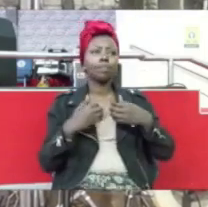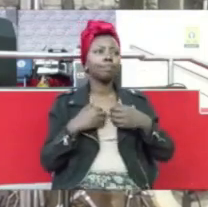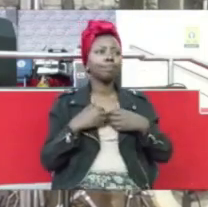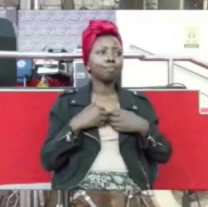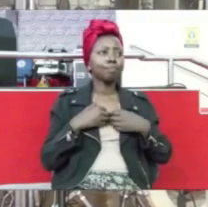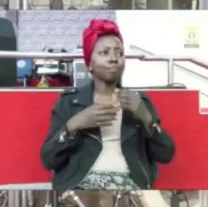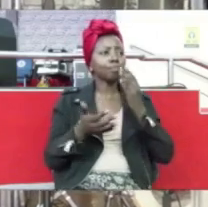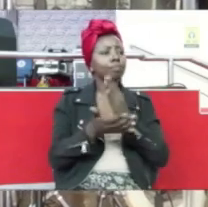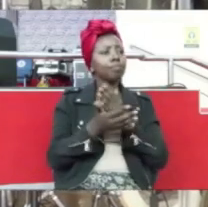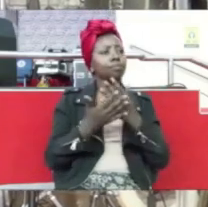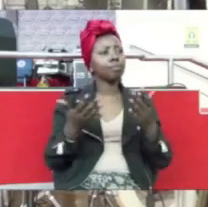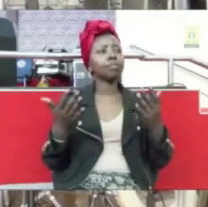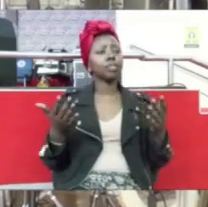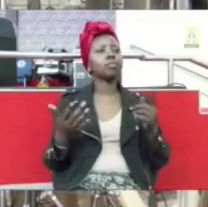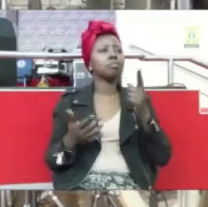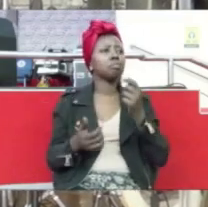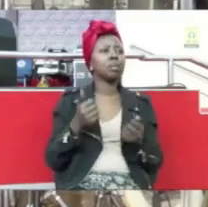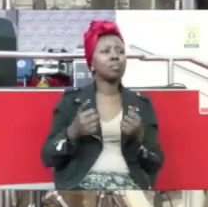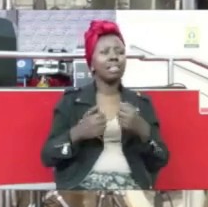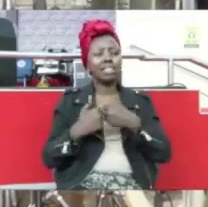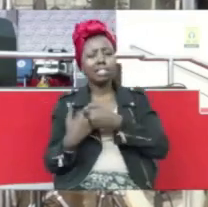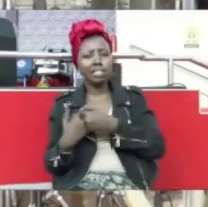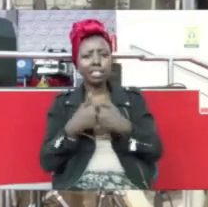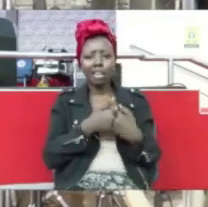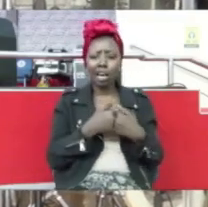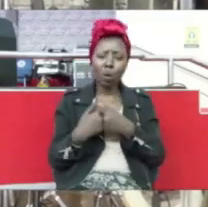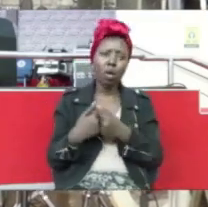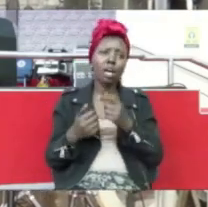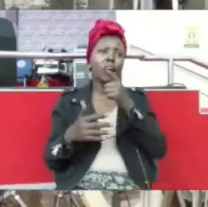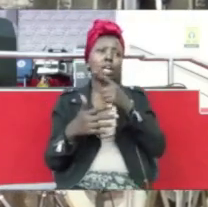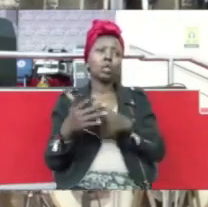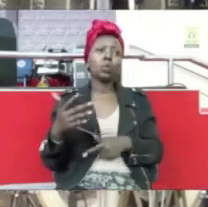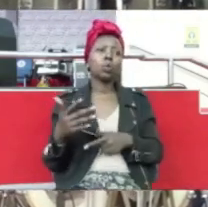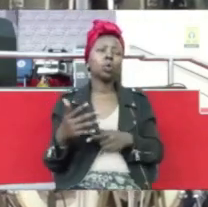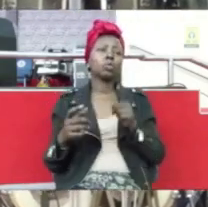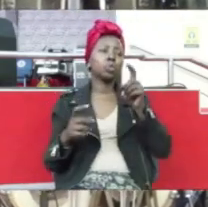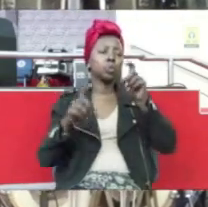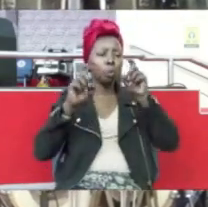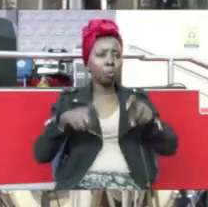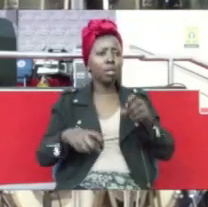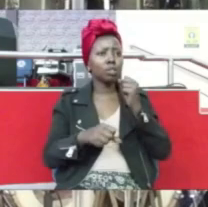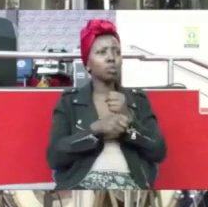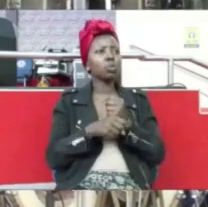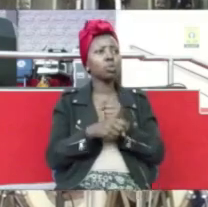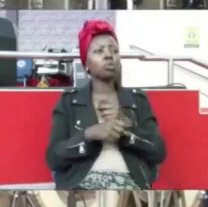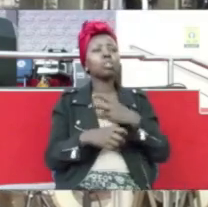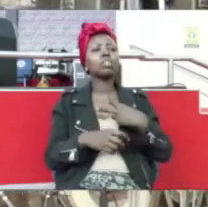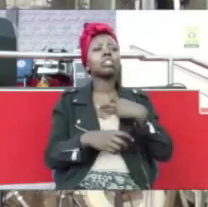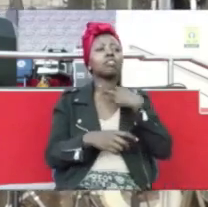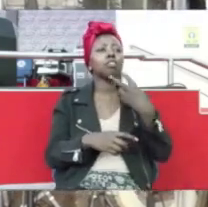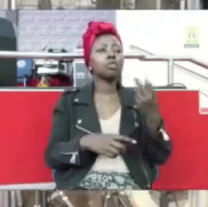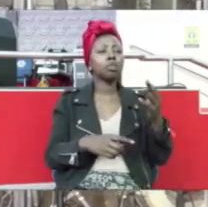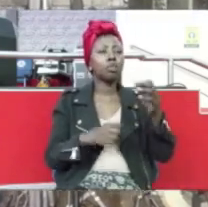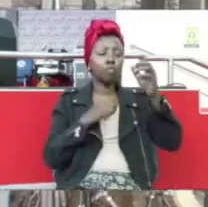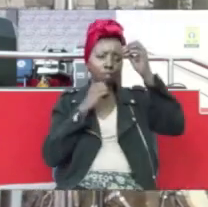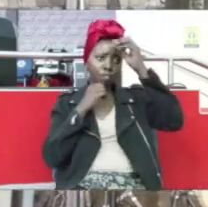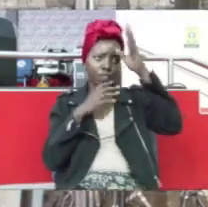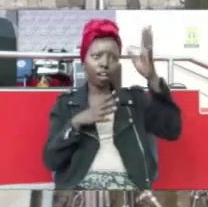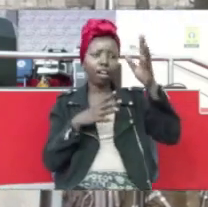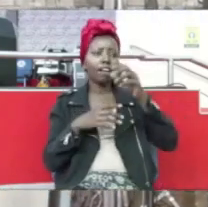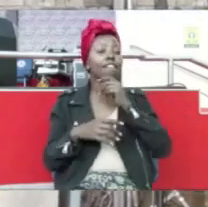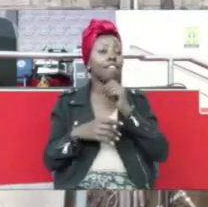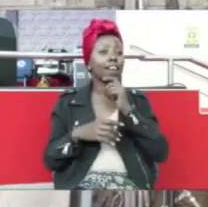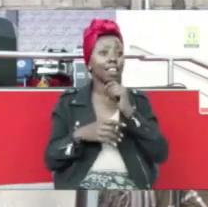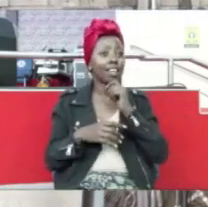that we struggle with, and all that is required is the voice of a father. Kuna mambo tunasumbuka nayo sana na ile